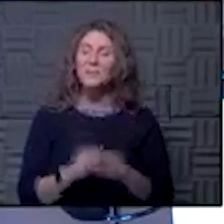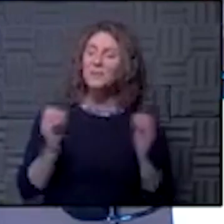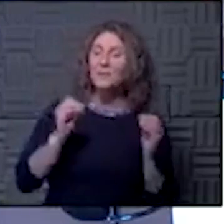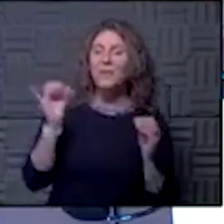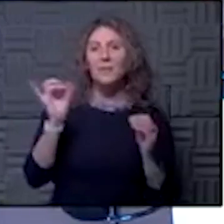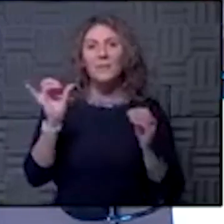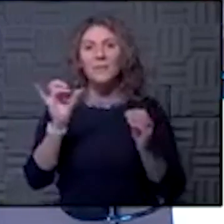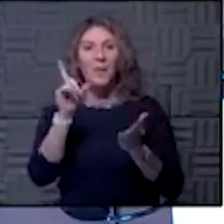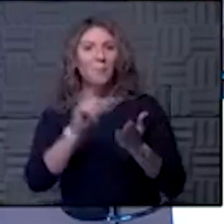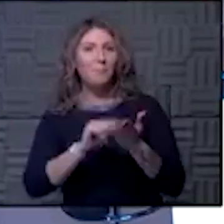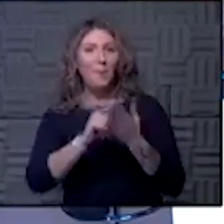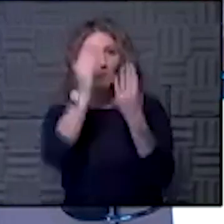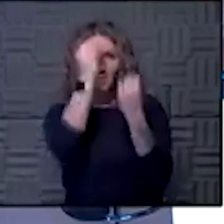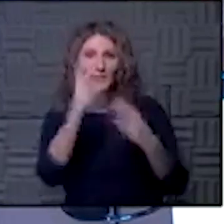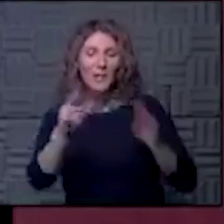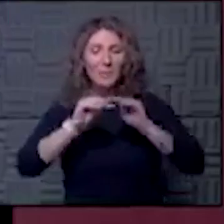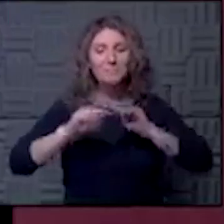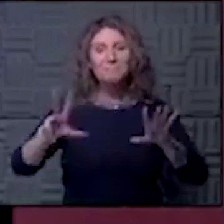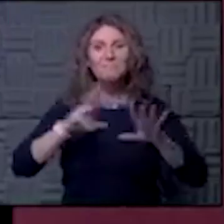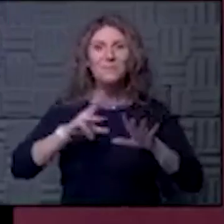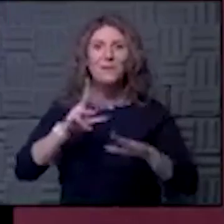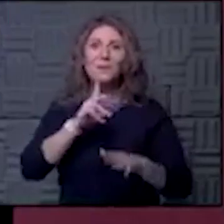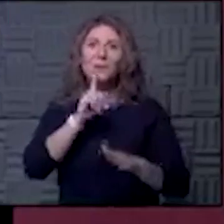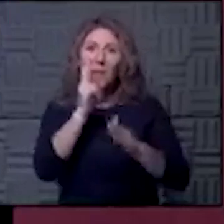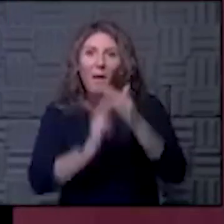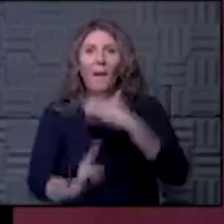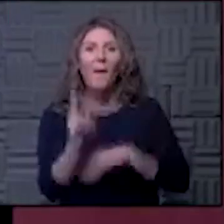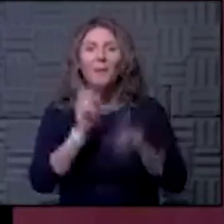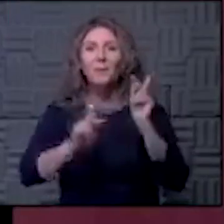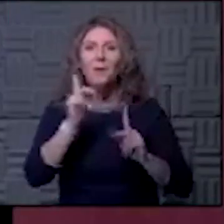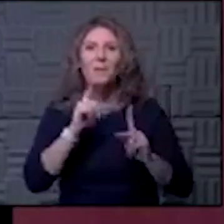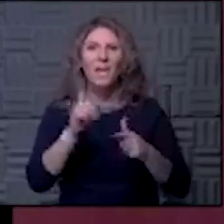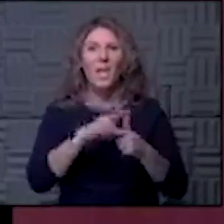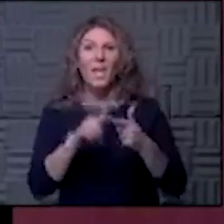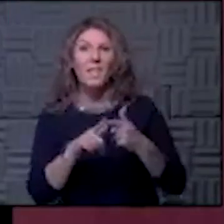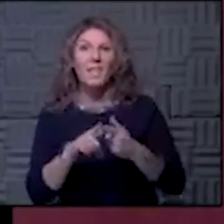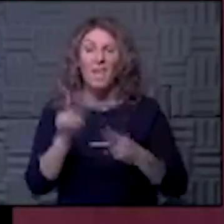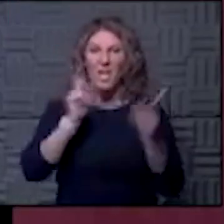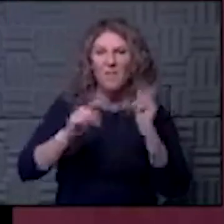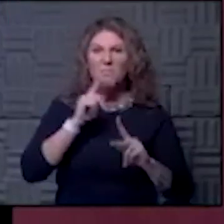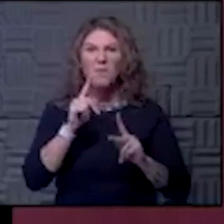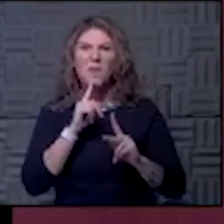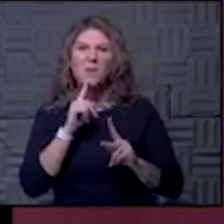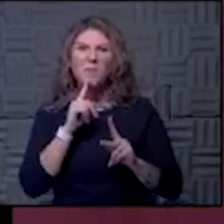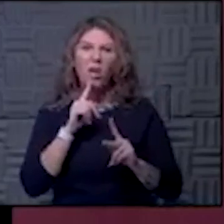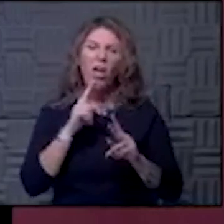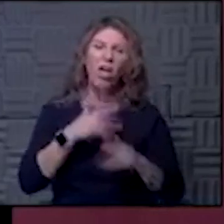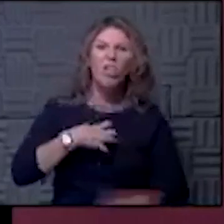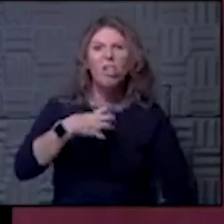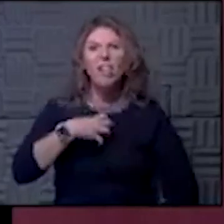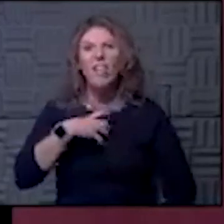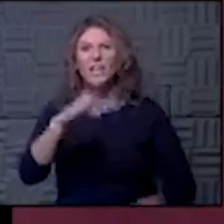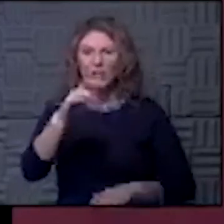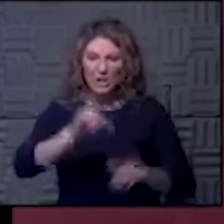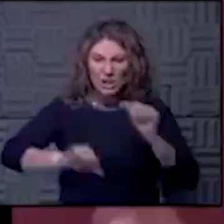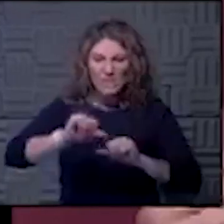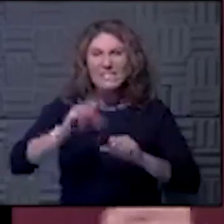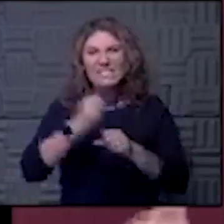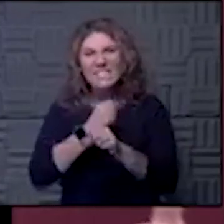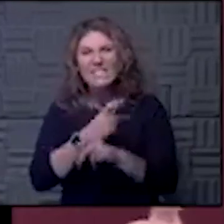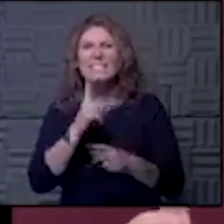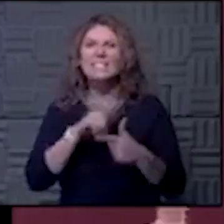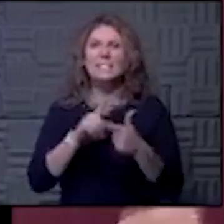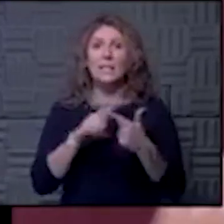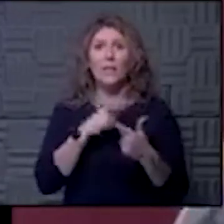you and hear what the real opinions are. Yes. All these things look great, and then you publish the data, people start pouring over your statistics, and then you think the FDA would find all those flaws, but